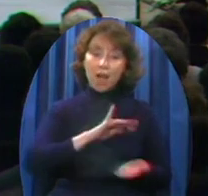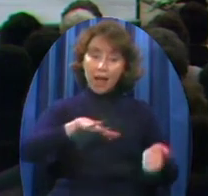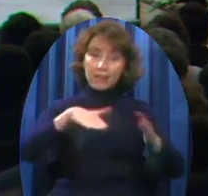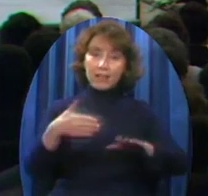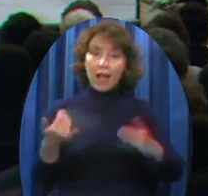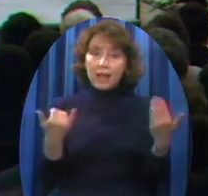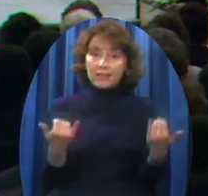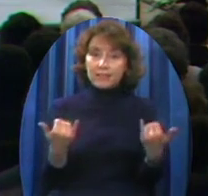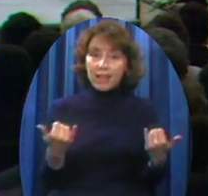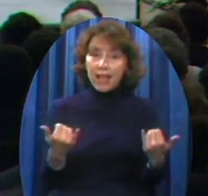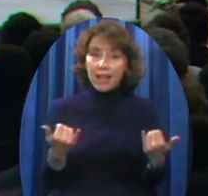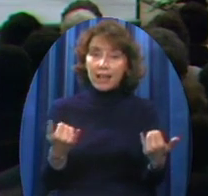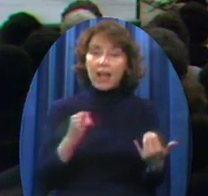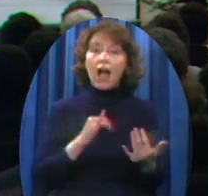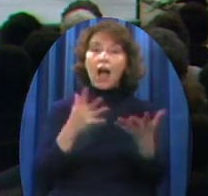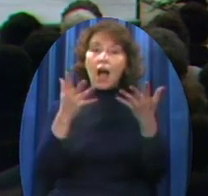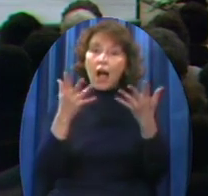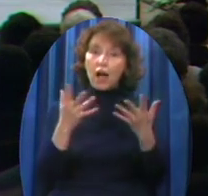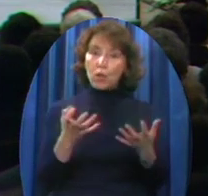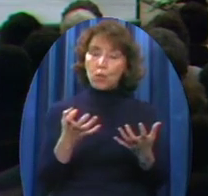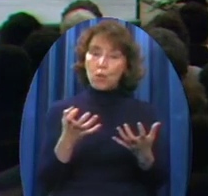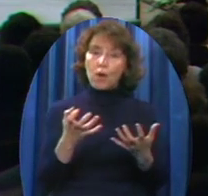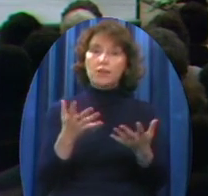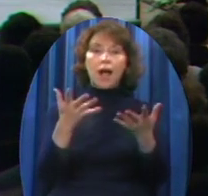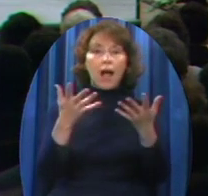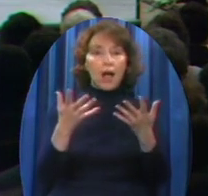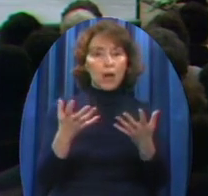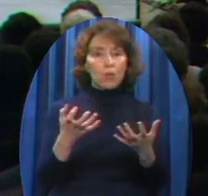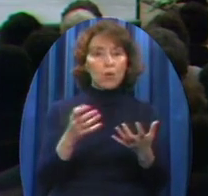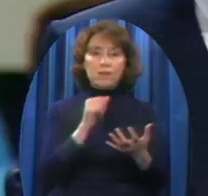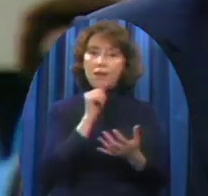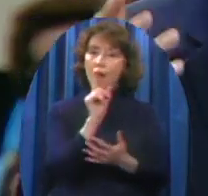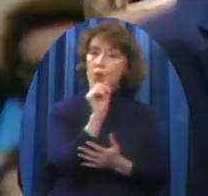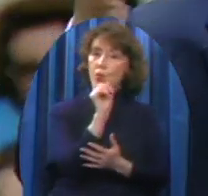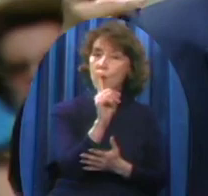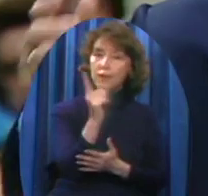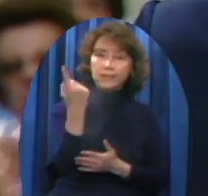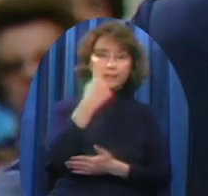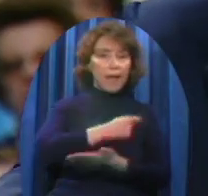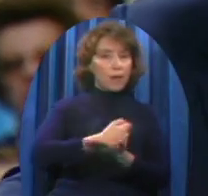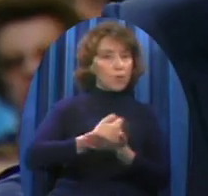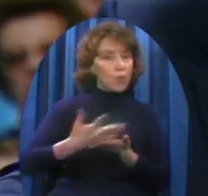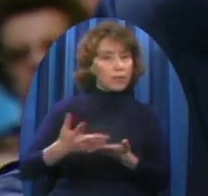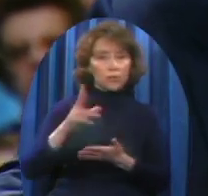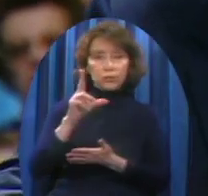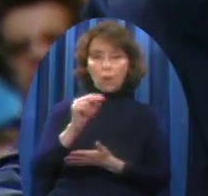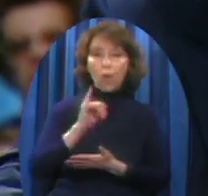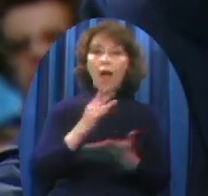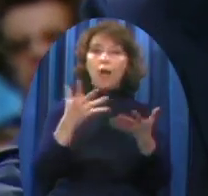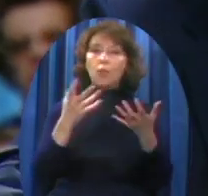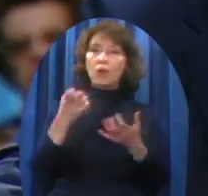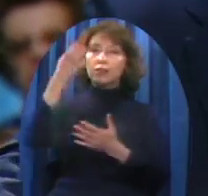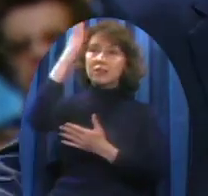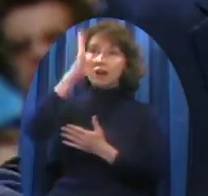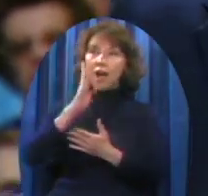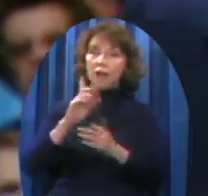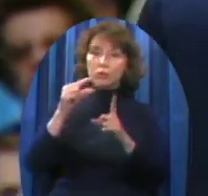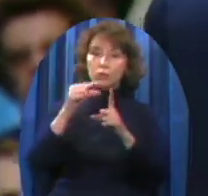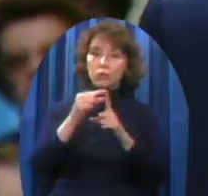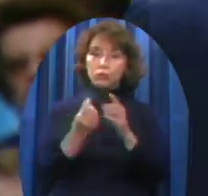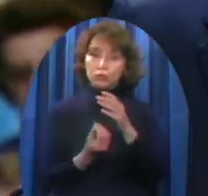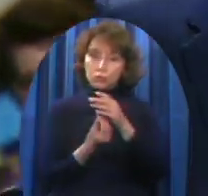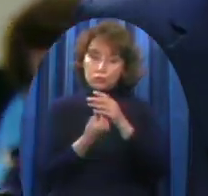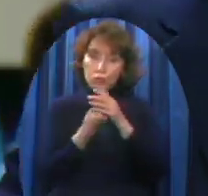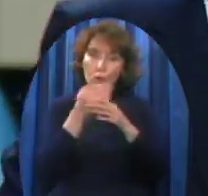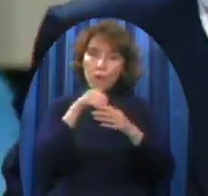have been wasted with his words declining in my heart. I want them growing and increasing in my heart. Verse 7 says